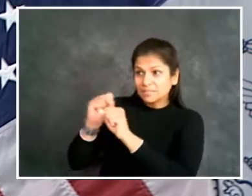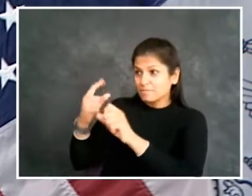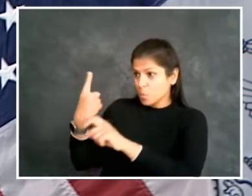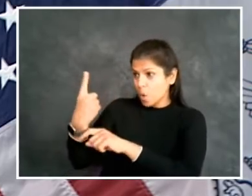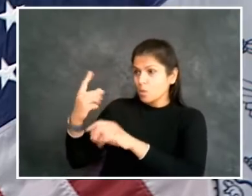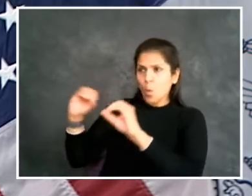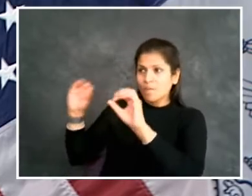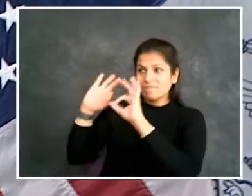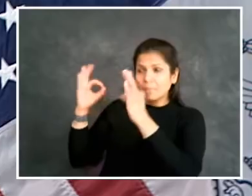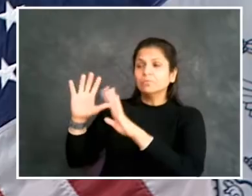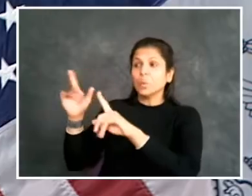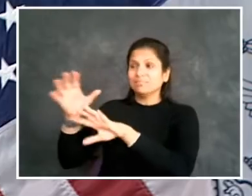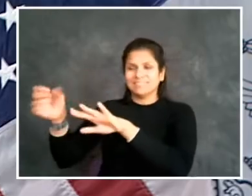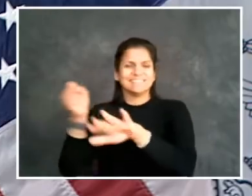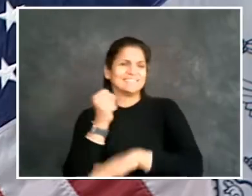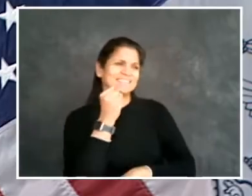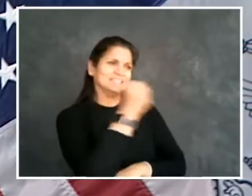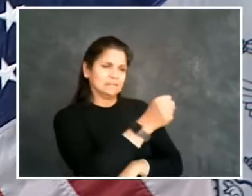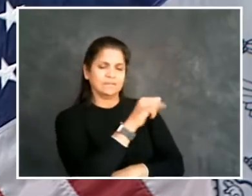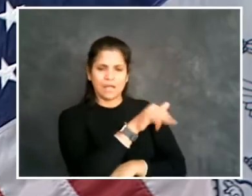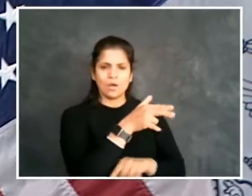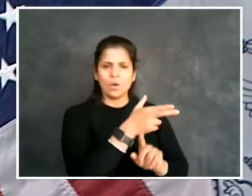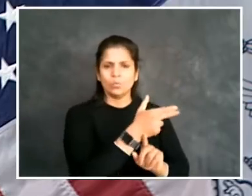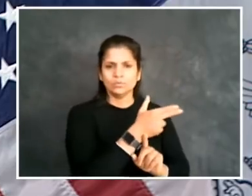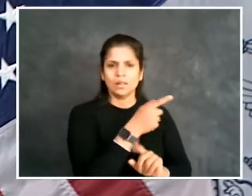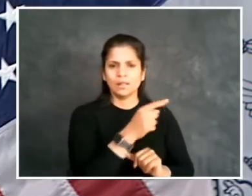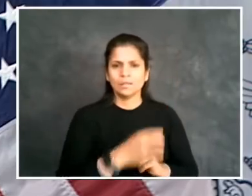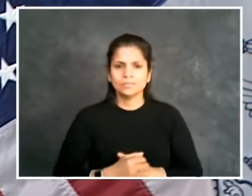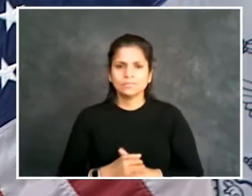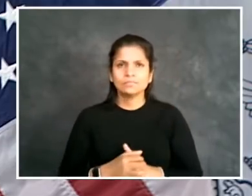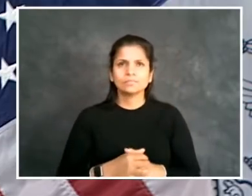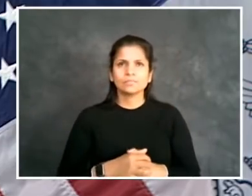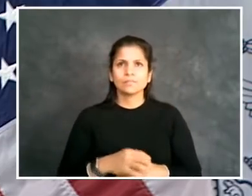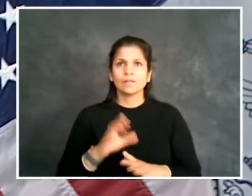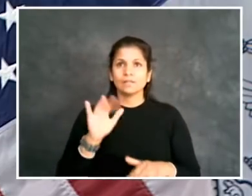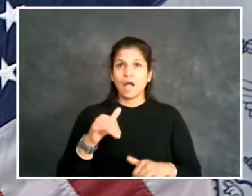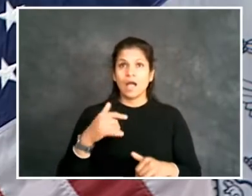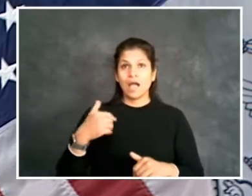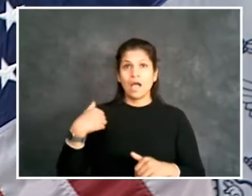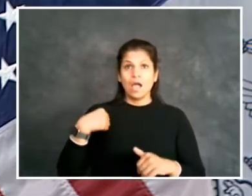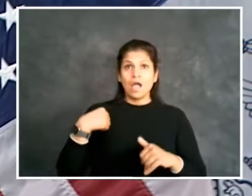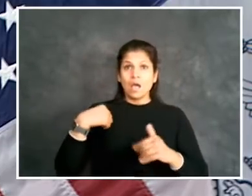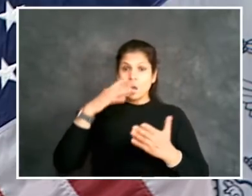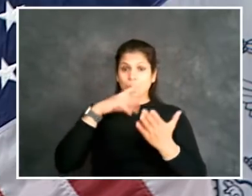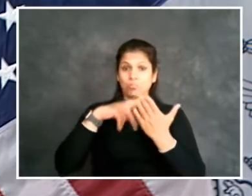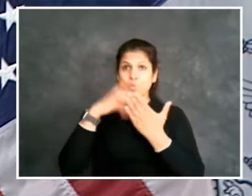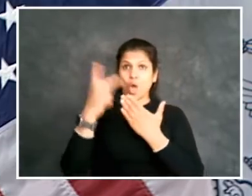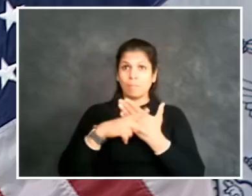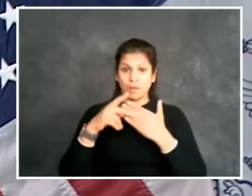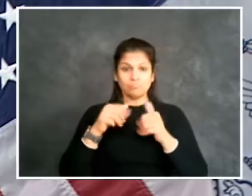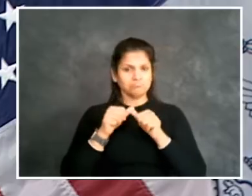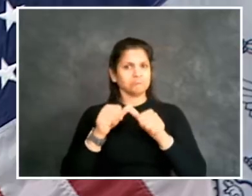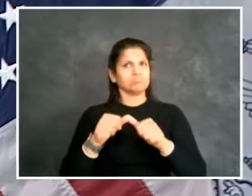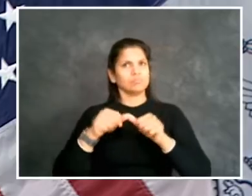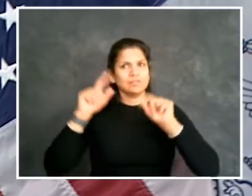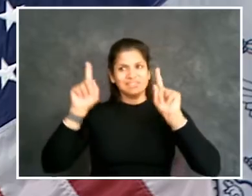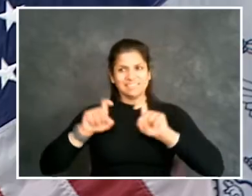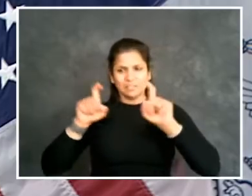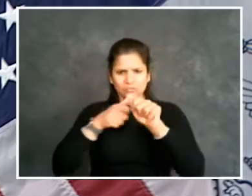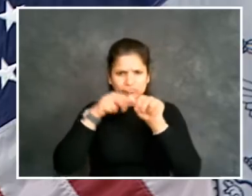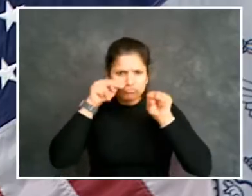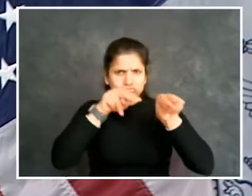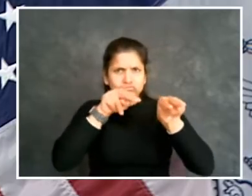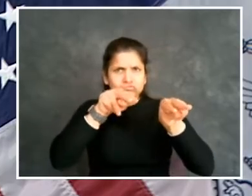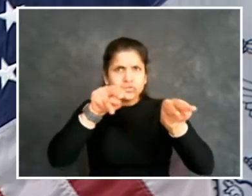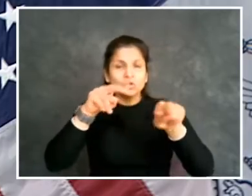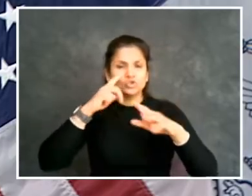test and trace is going to get going in really intensely in May, and a key part of it will be that direct facilitation